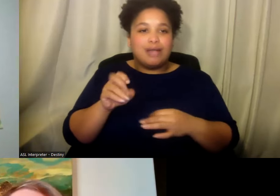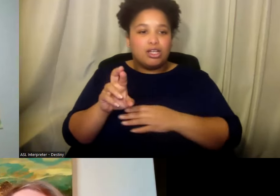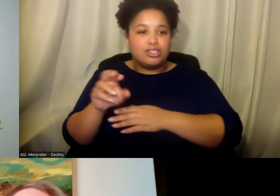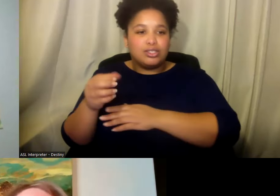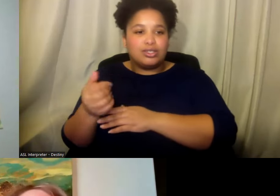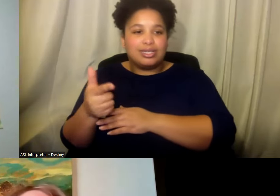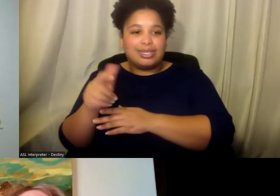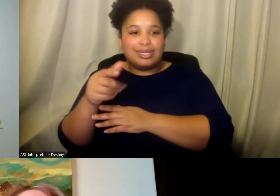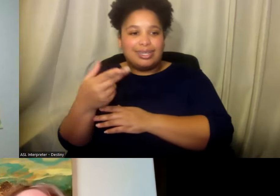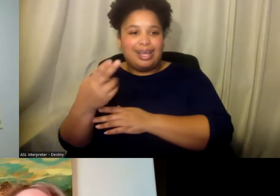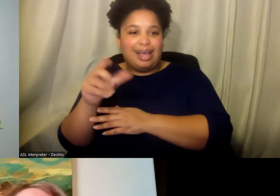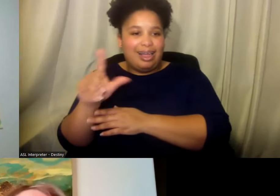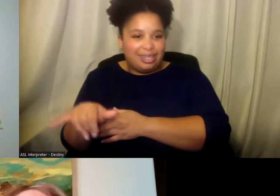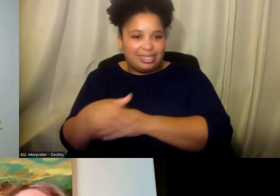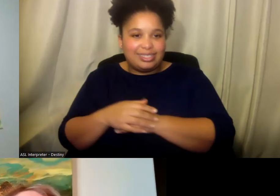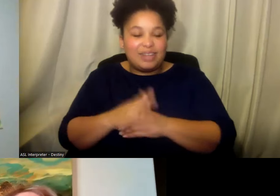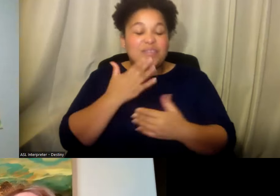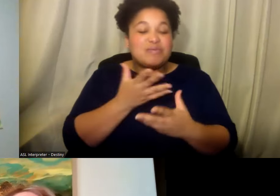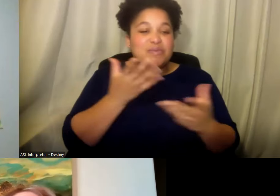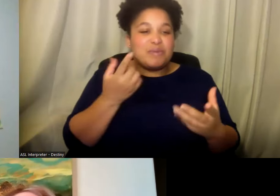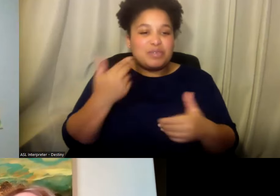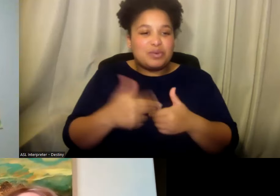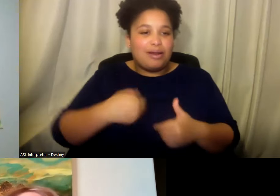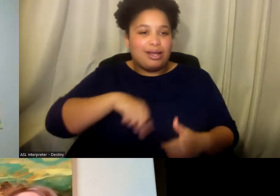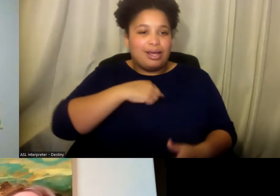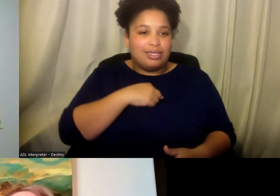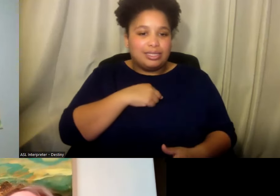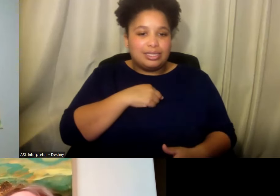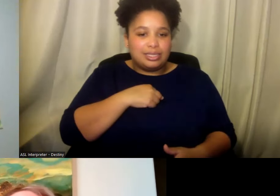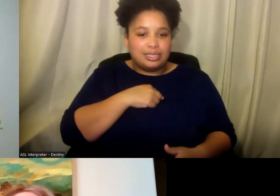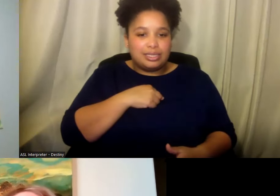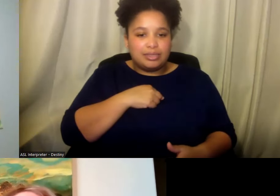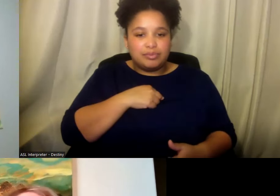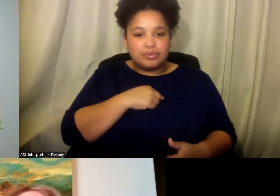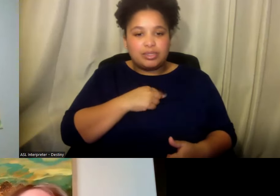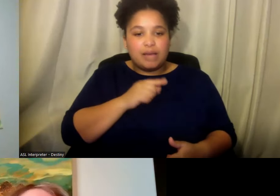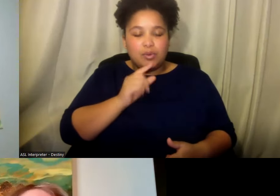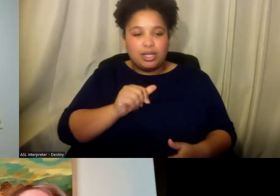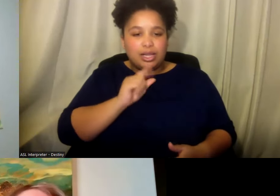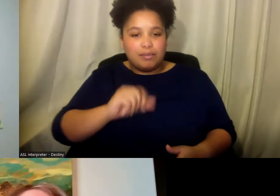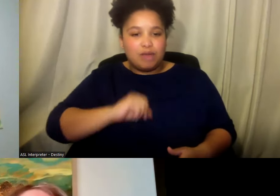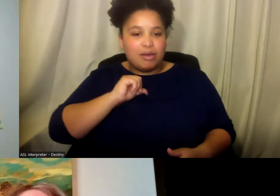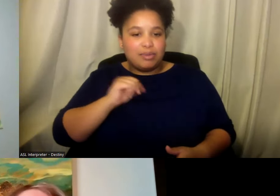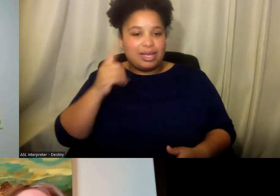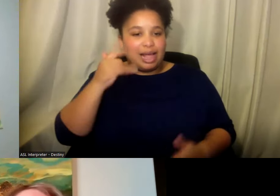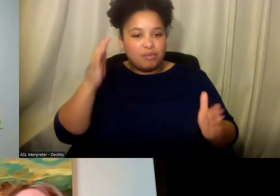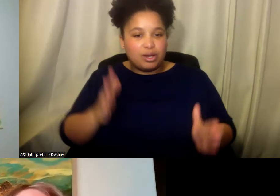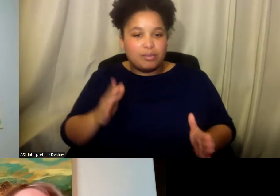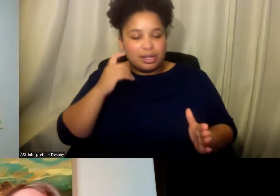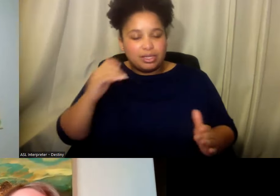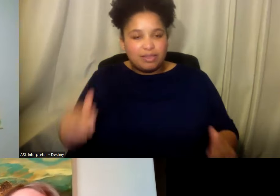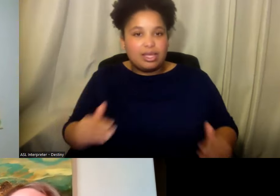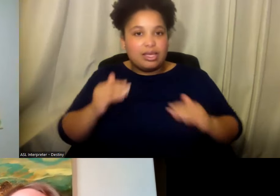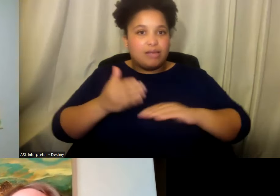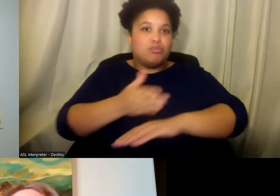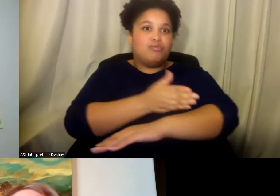Okay, thank you again for joining us. I always say I'm so proud to be a Californian because of the advances we've made.